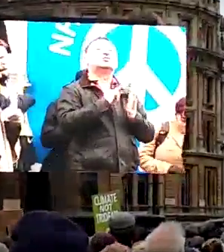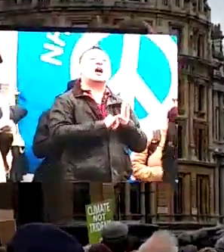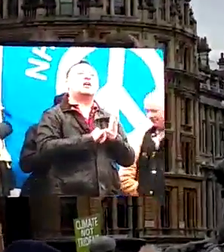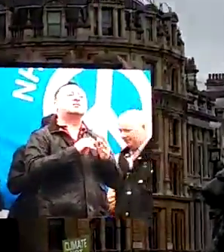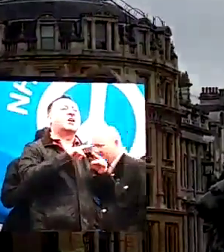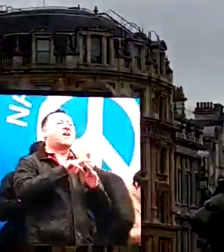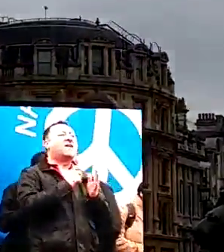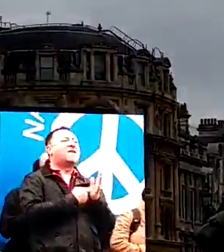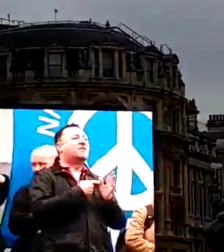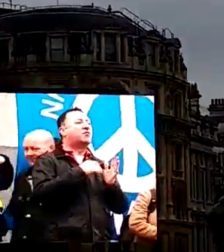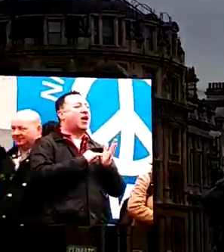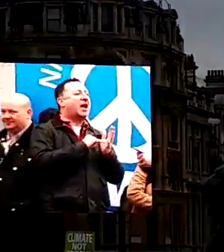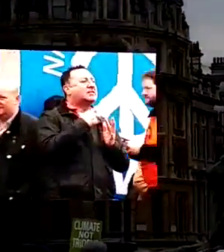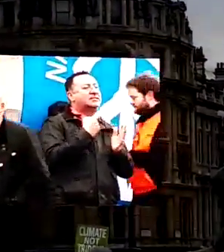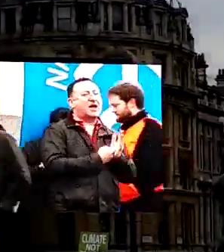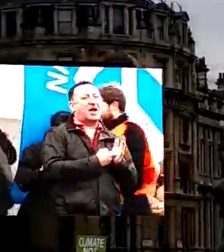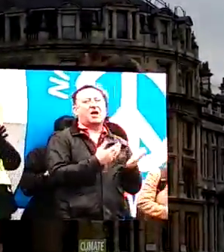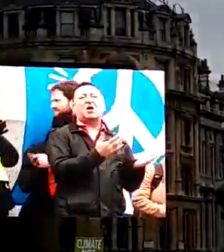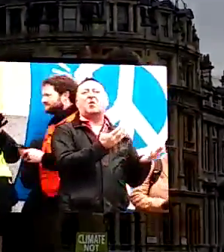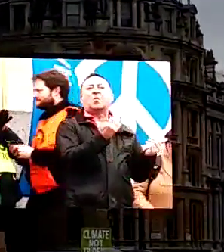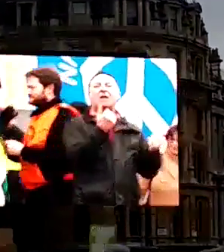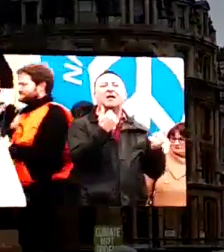here today.